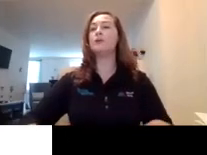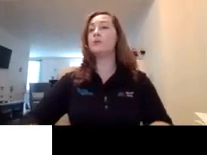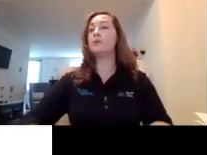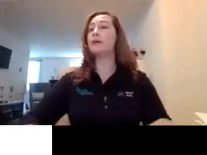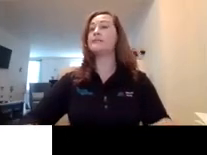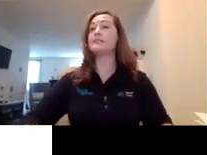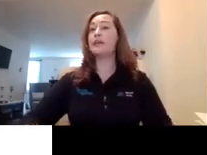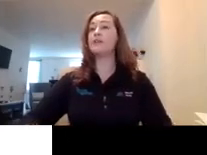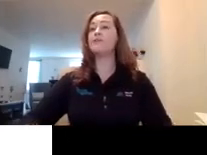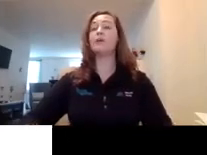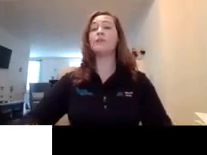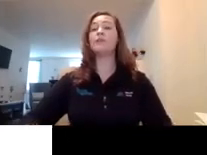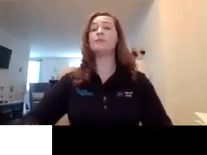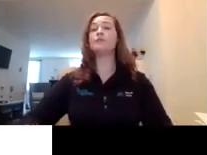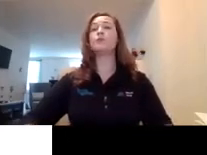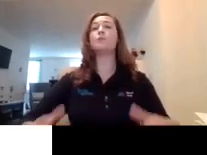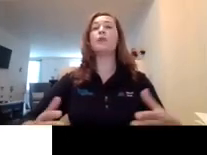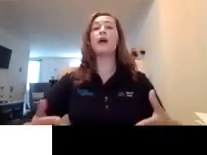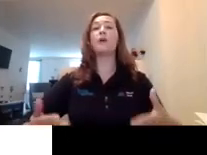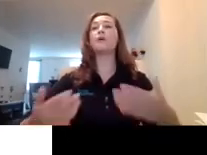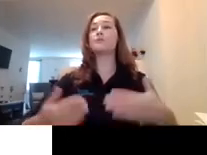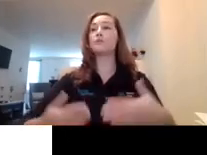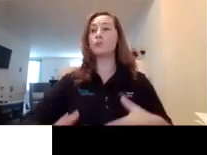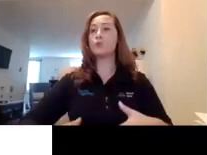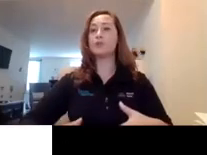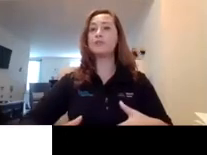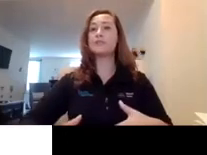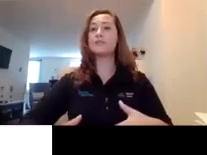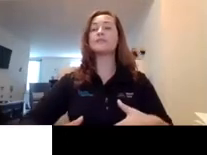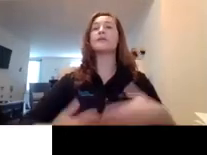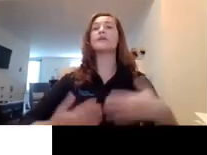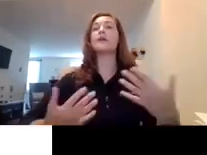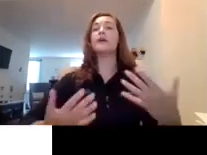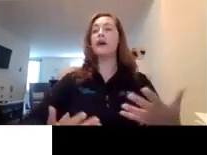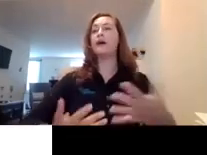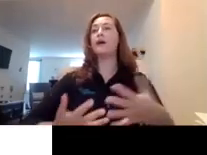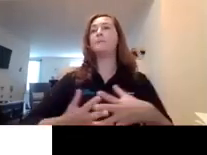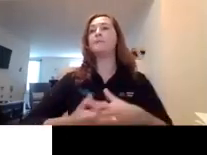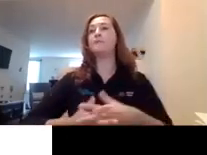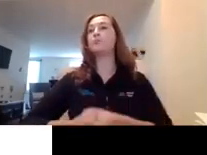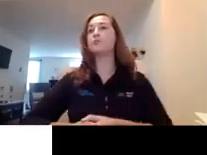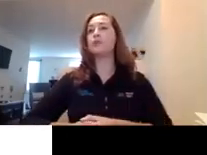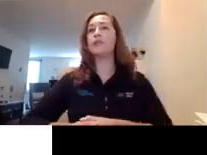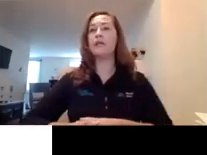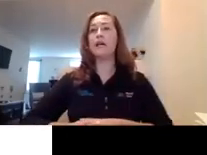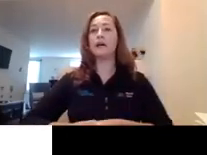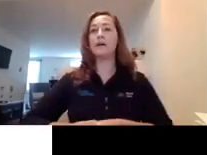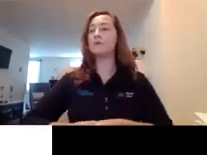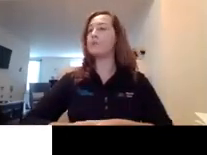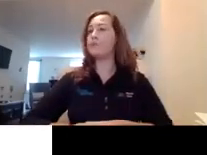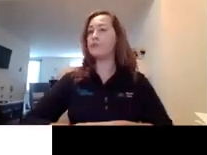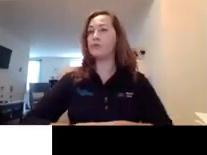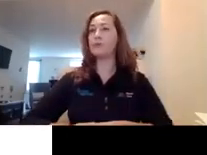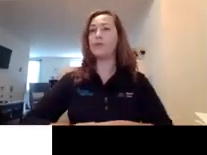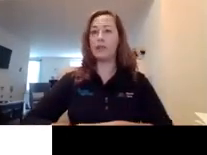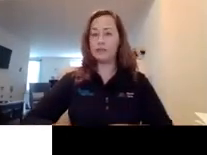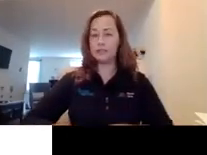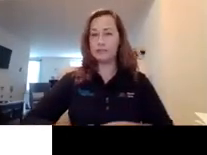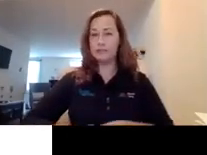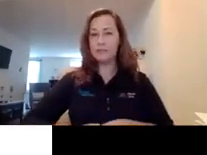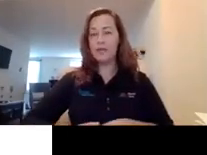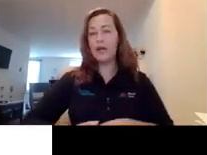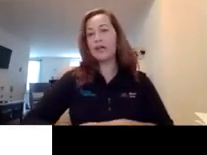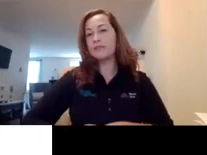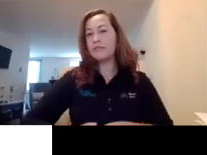keep everybody safe and we needed to comply with social distancing, this was really the preferred